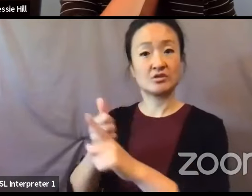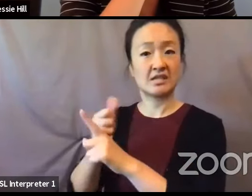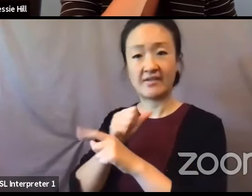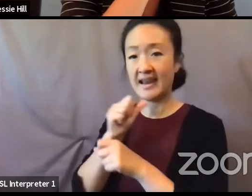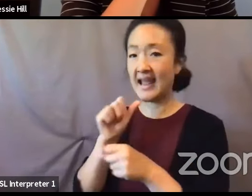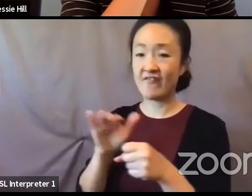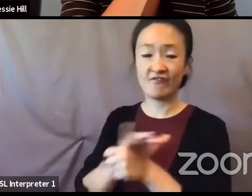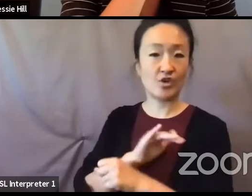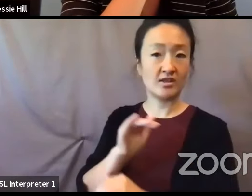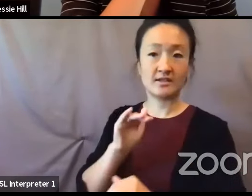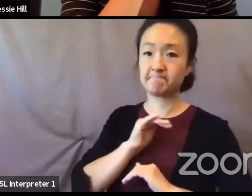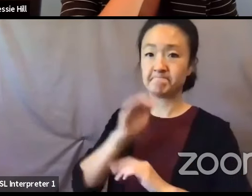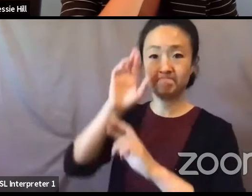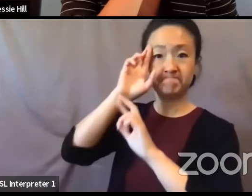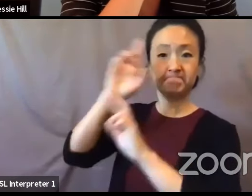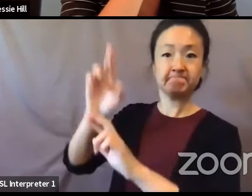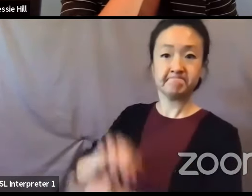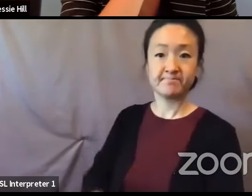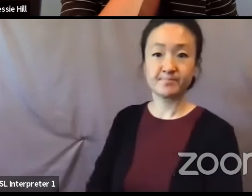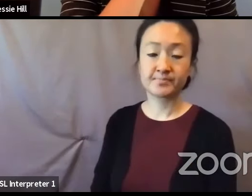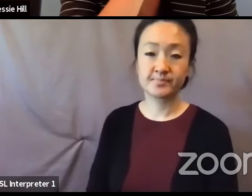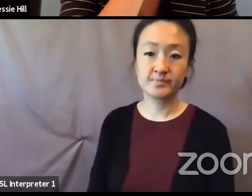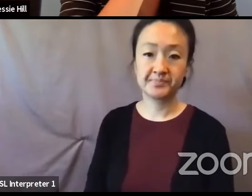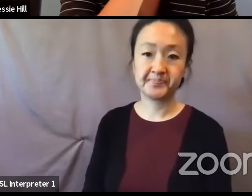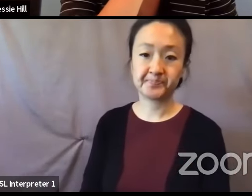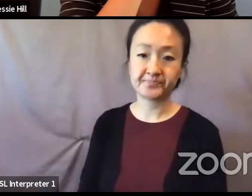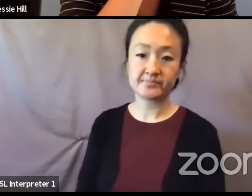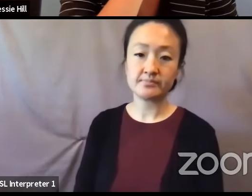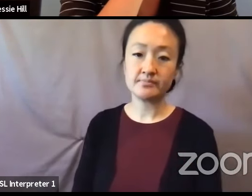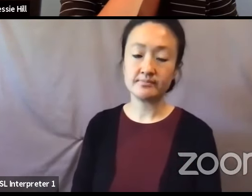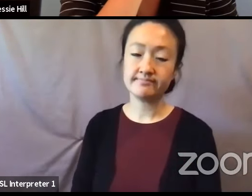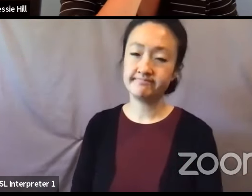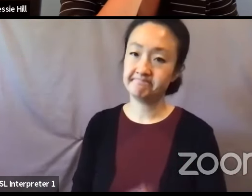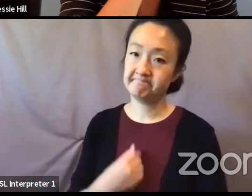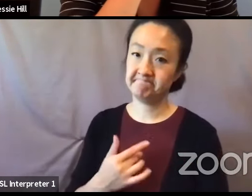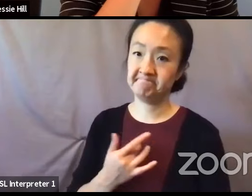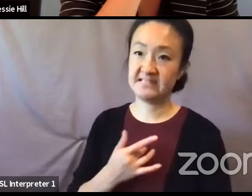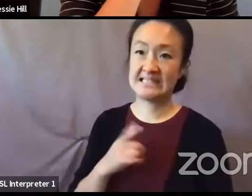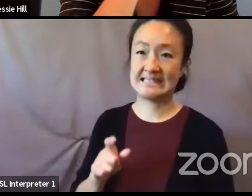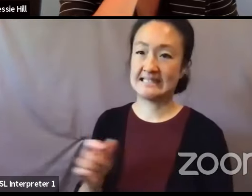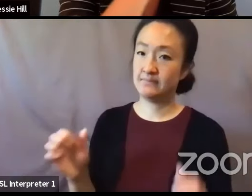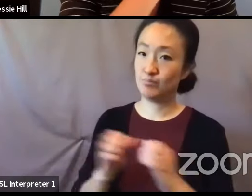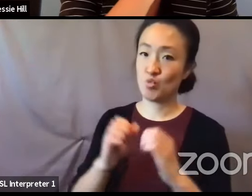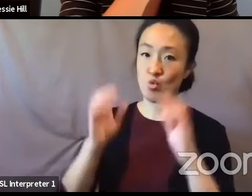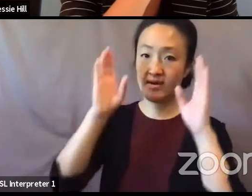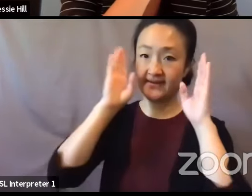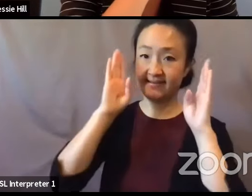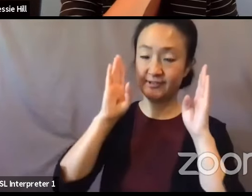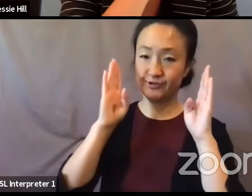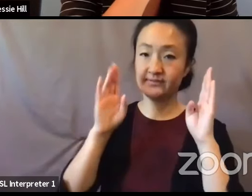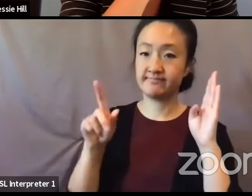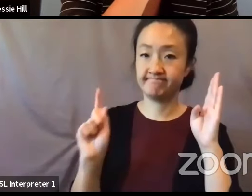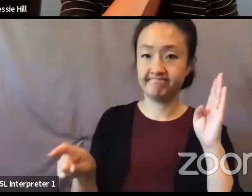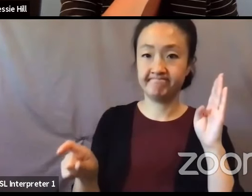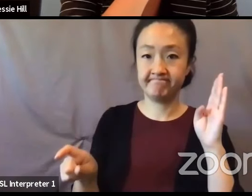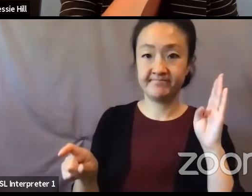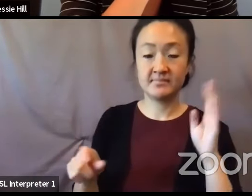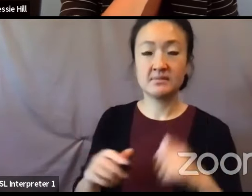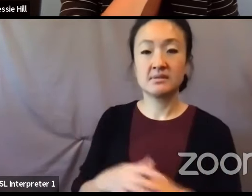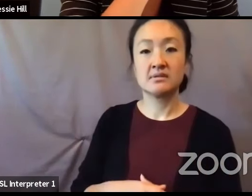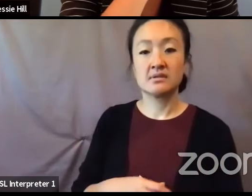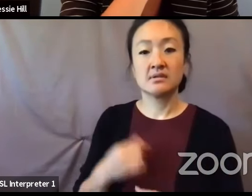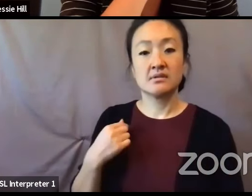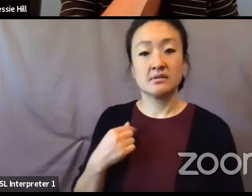aren't being fully respected. And you know, that's something that I think needs more attention. And that if we expect